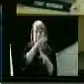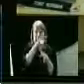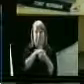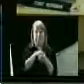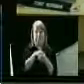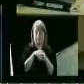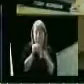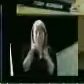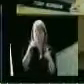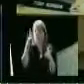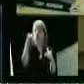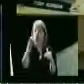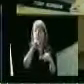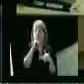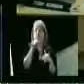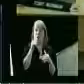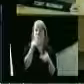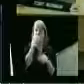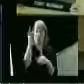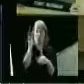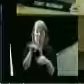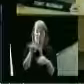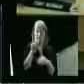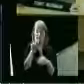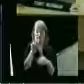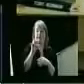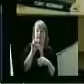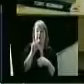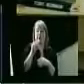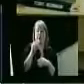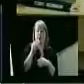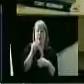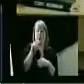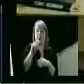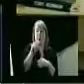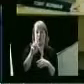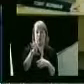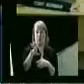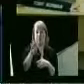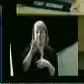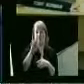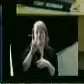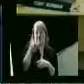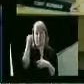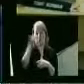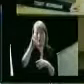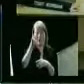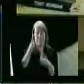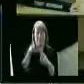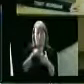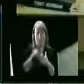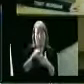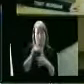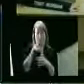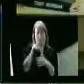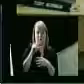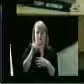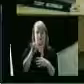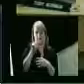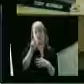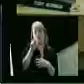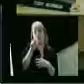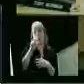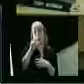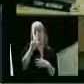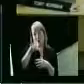So, I hope you won't forget the stenographer's fee for the 700 pages of transcripts in the hearing, which